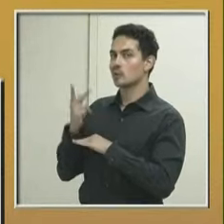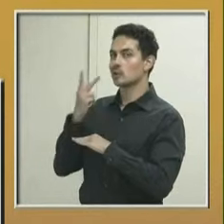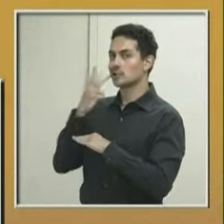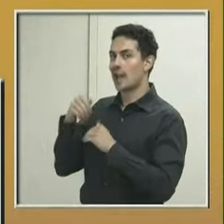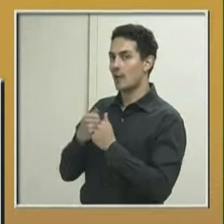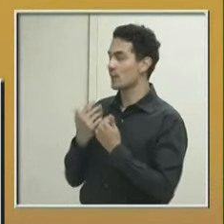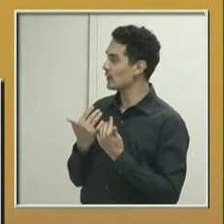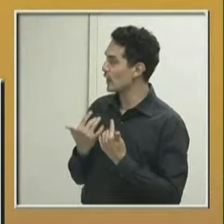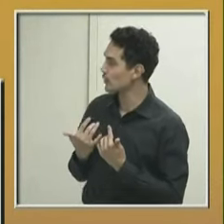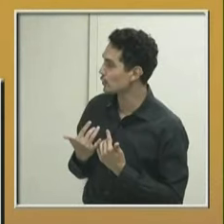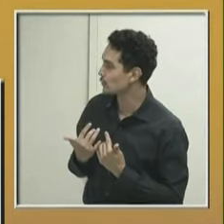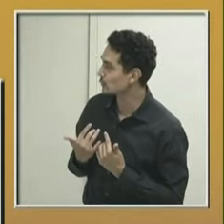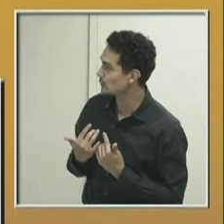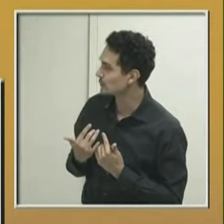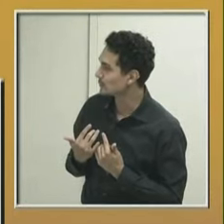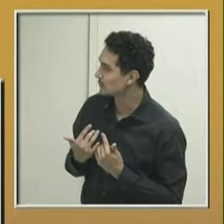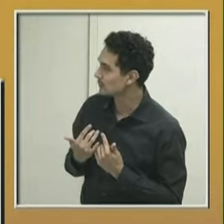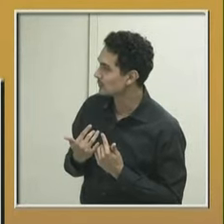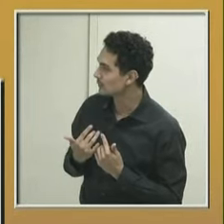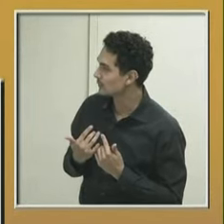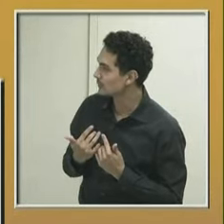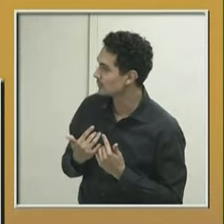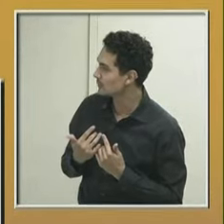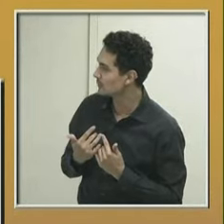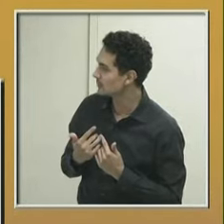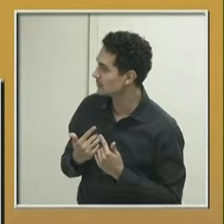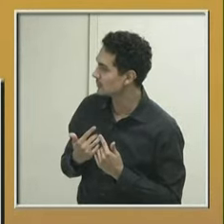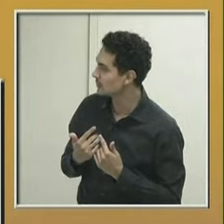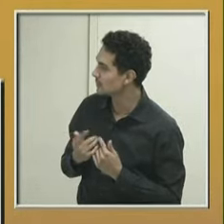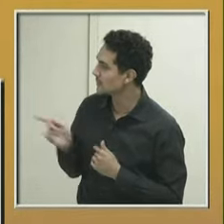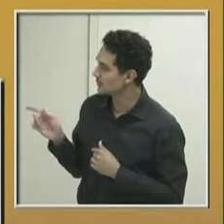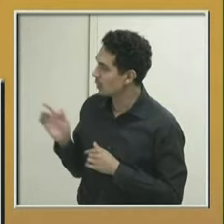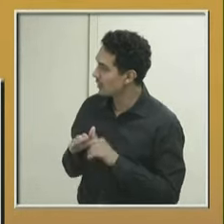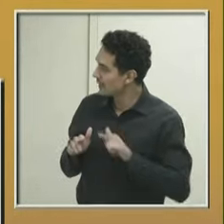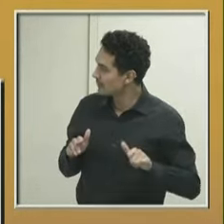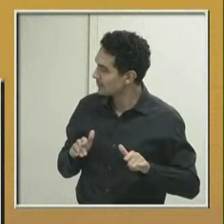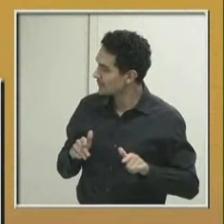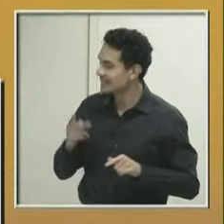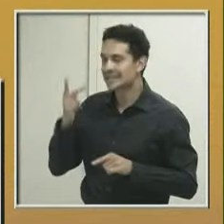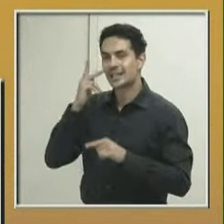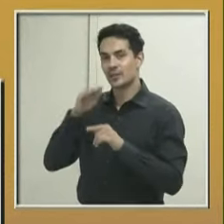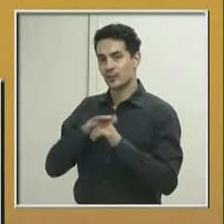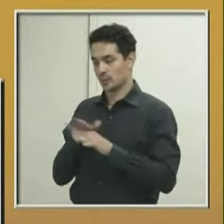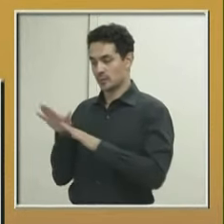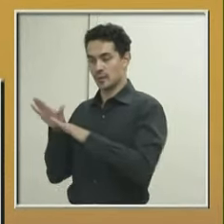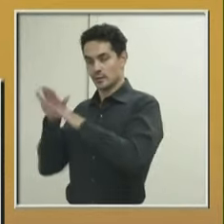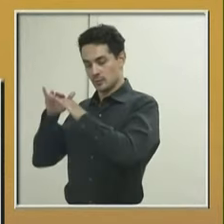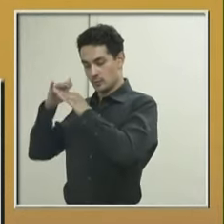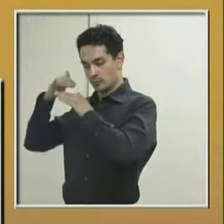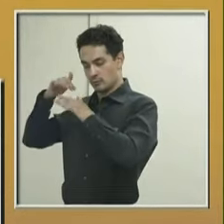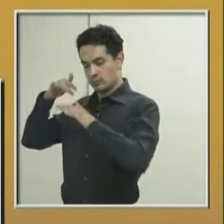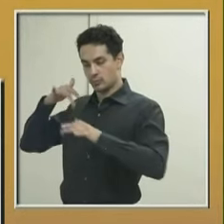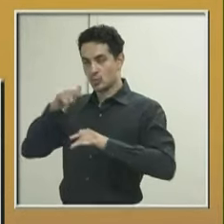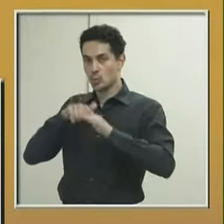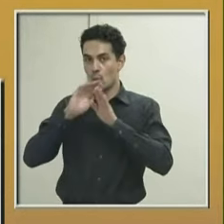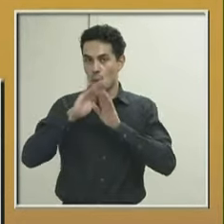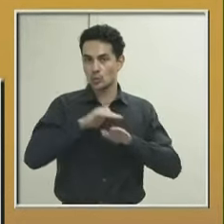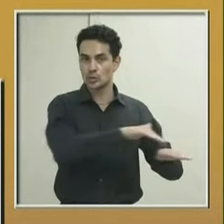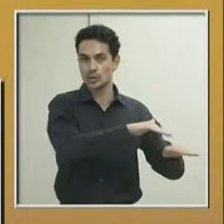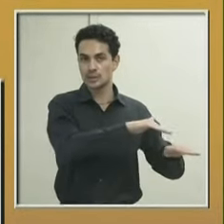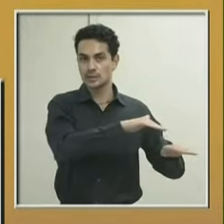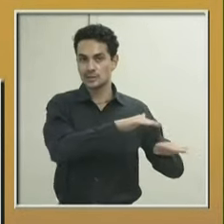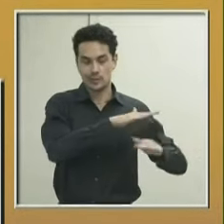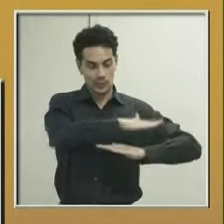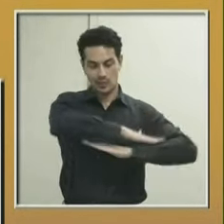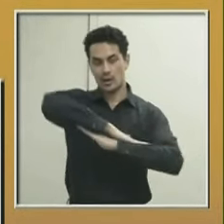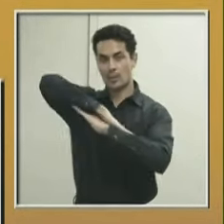quickly move towards the ocean to the west. That fire spread through the urban